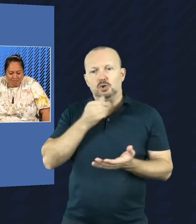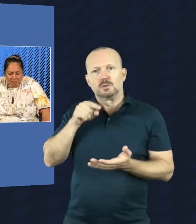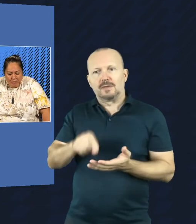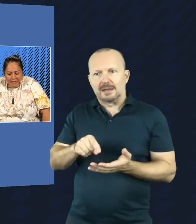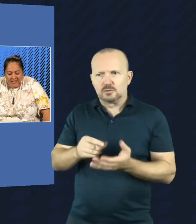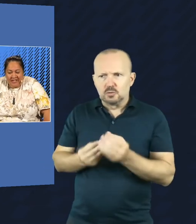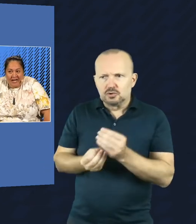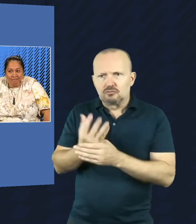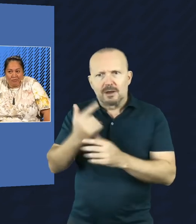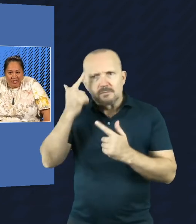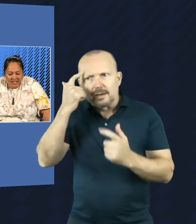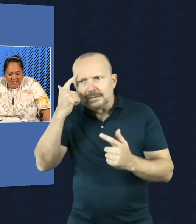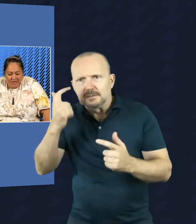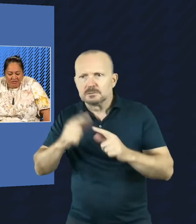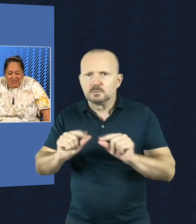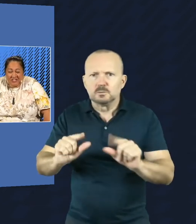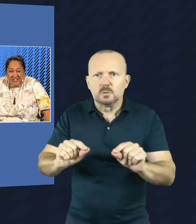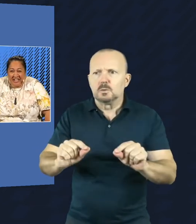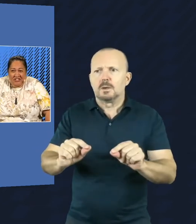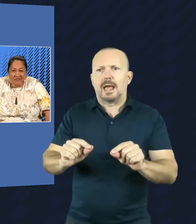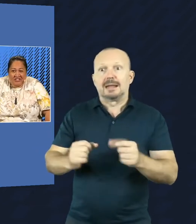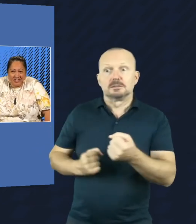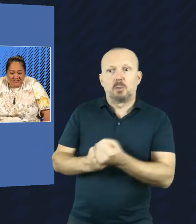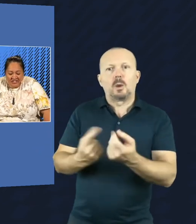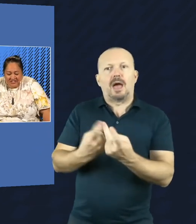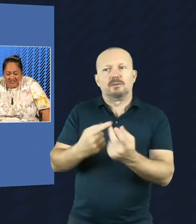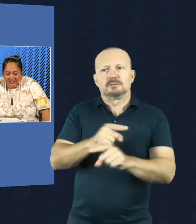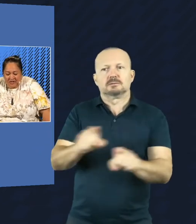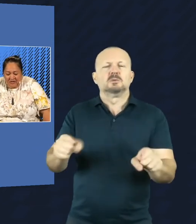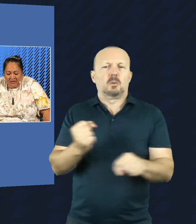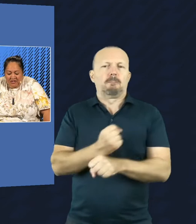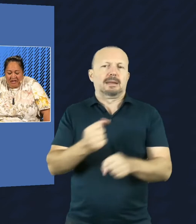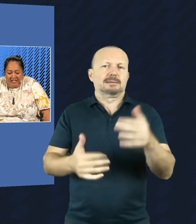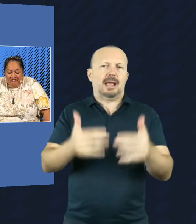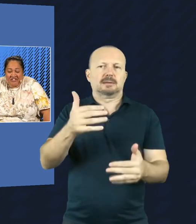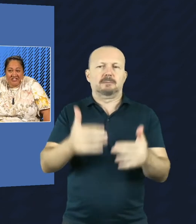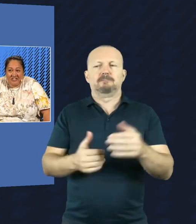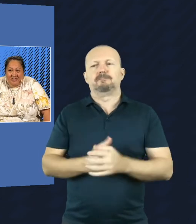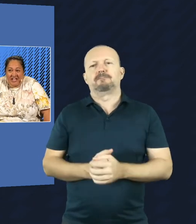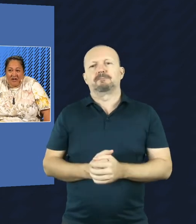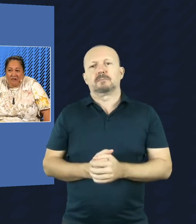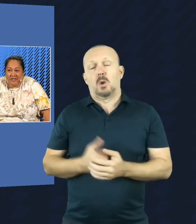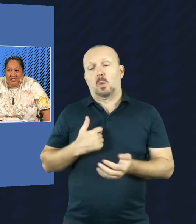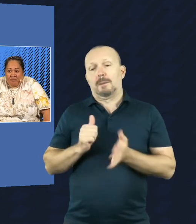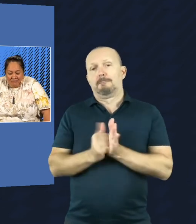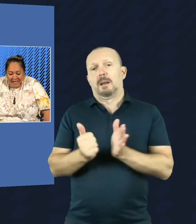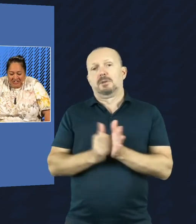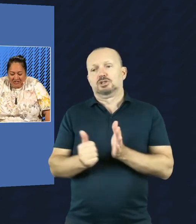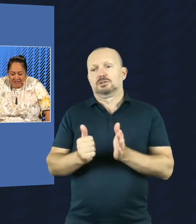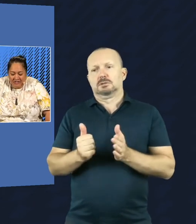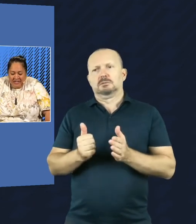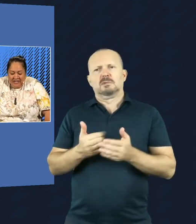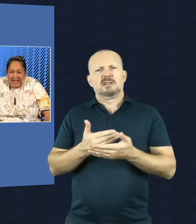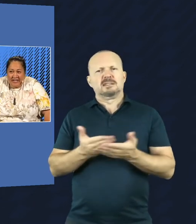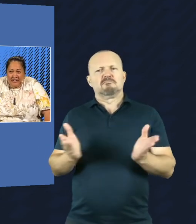data. We produce national statistics on the main areas such as our